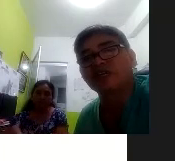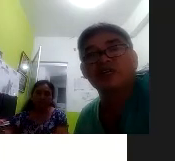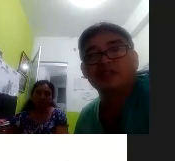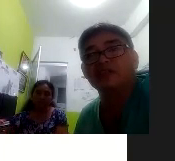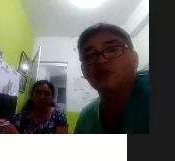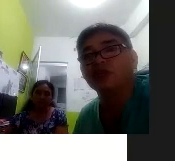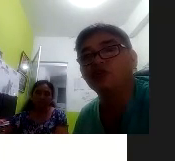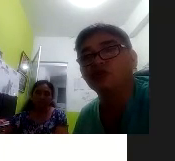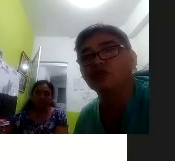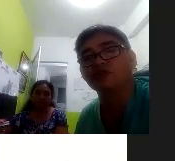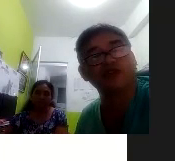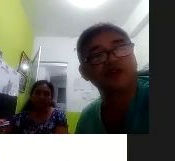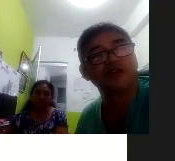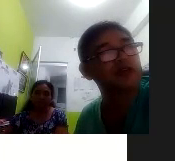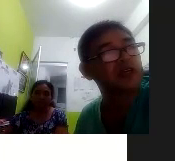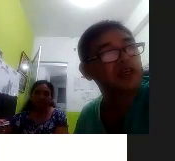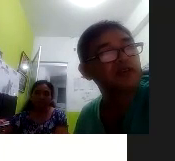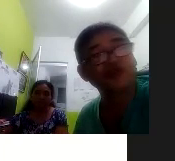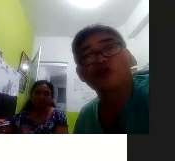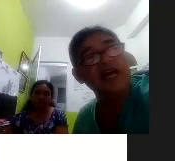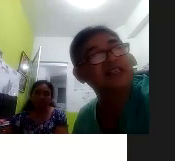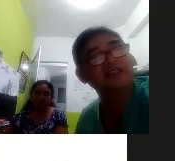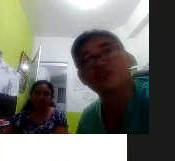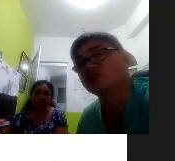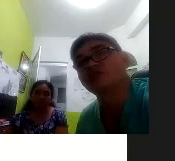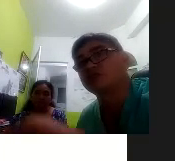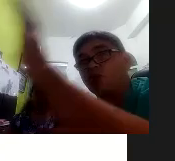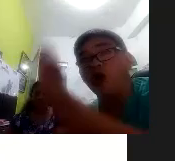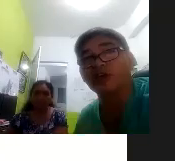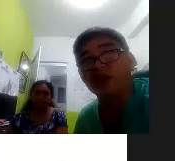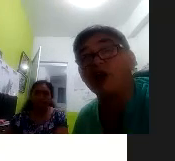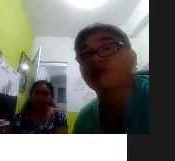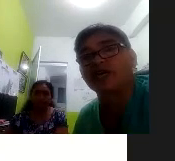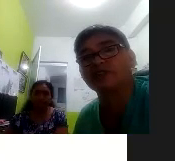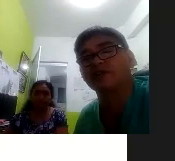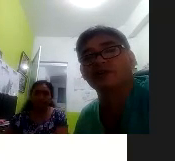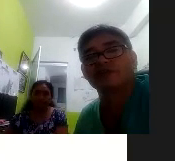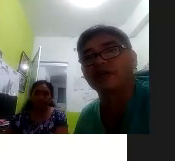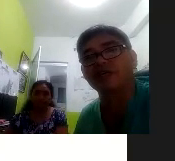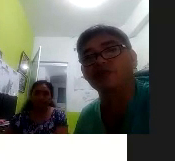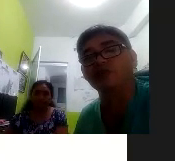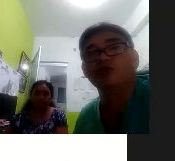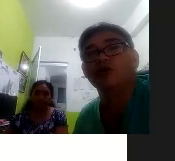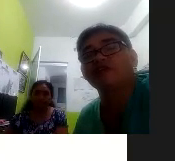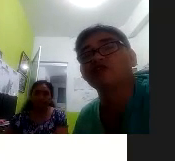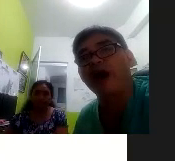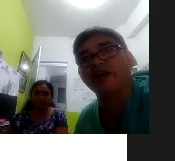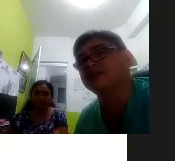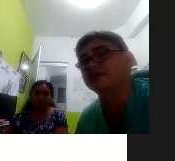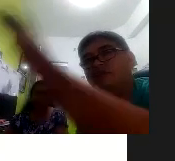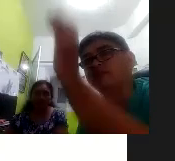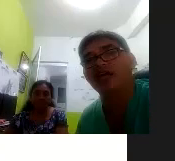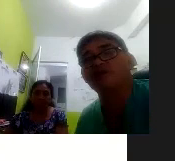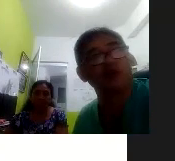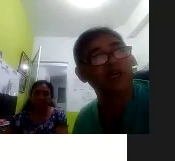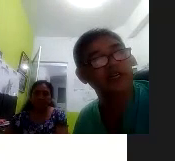herbs that you can use for your health just walking outside. So it's, I mean, you don't have to buy,